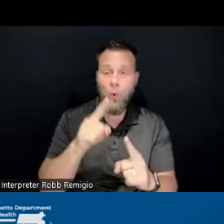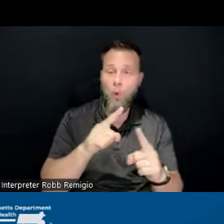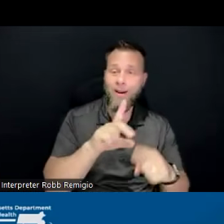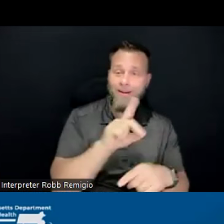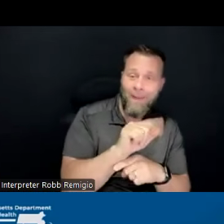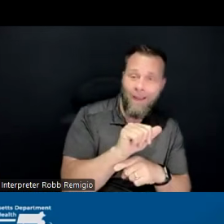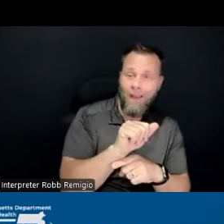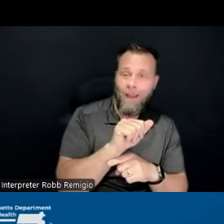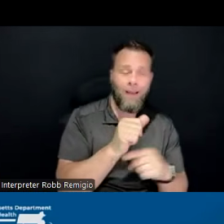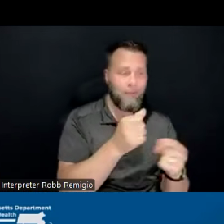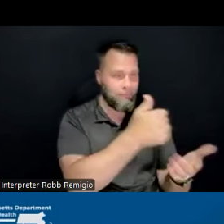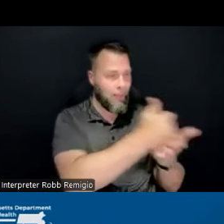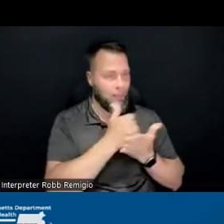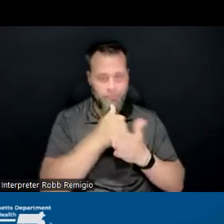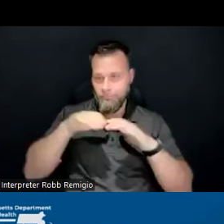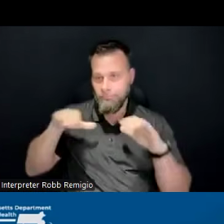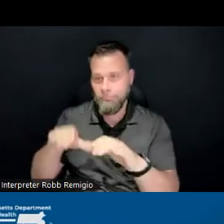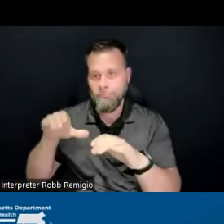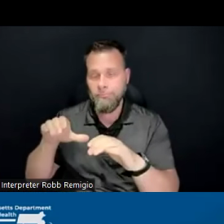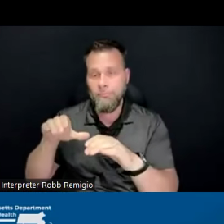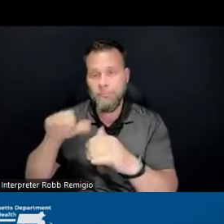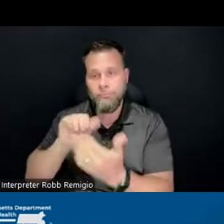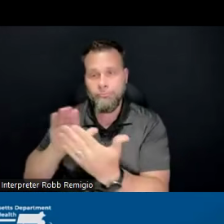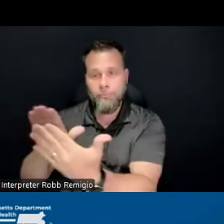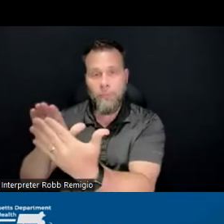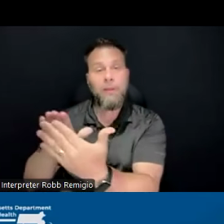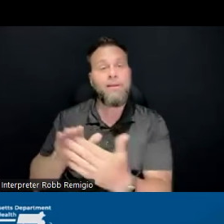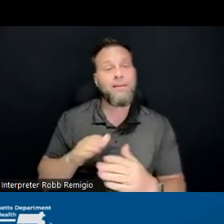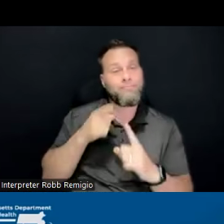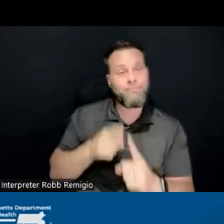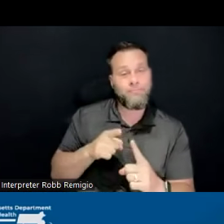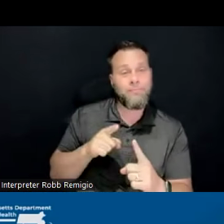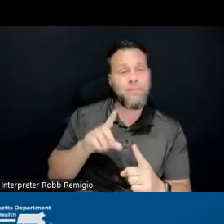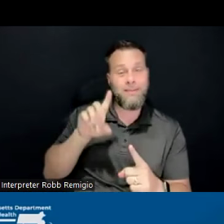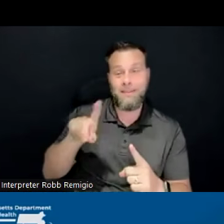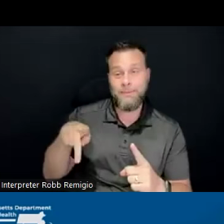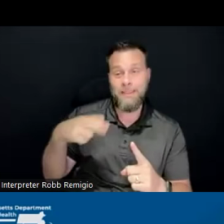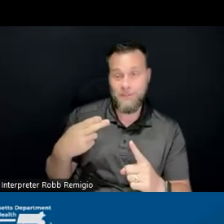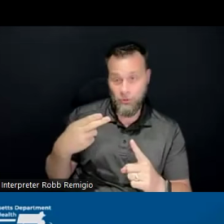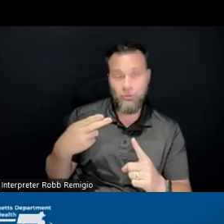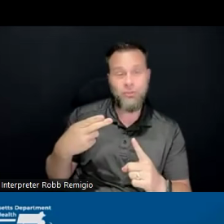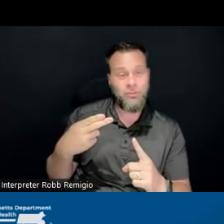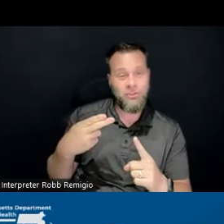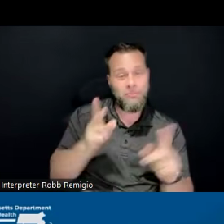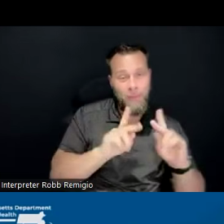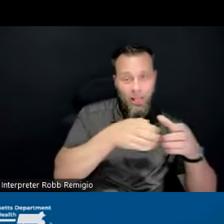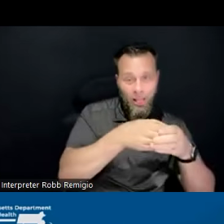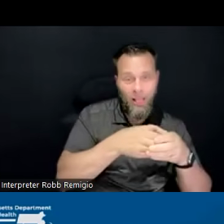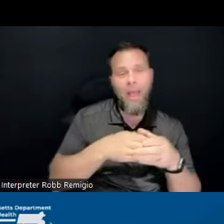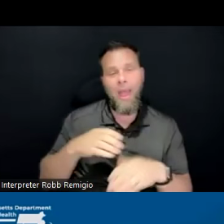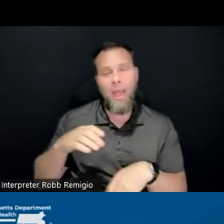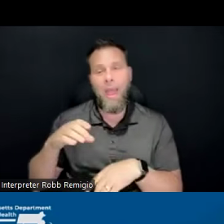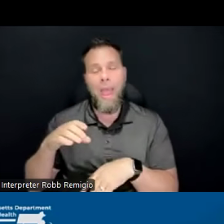consists of some folks at the Massachusetts Department of Public Health, where I work and where this initiative is kind